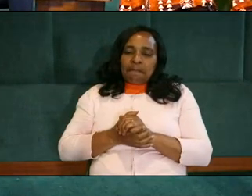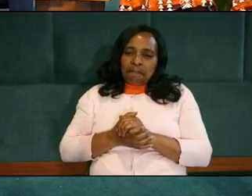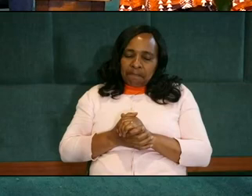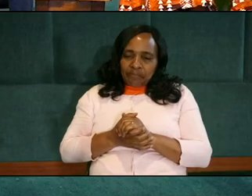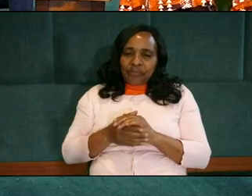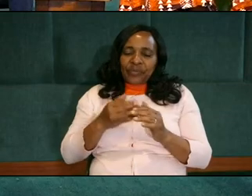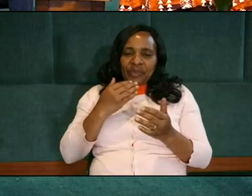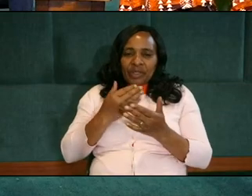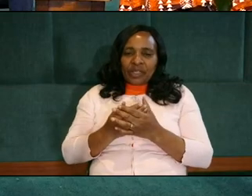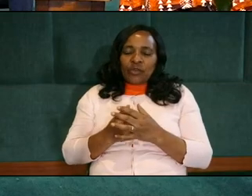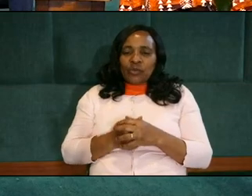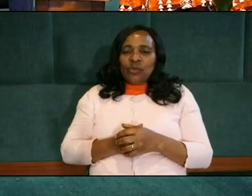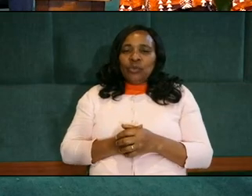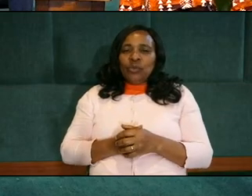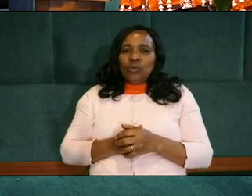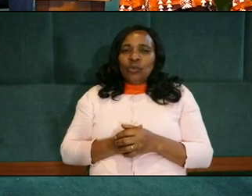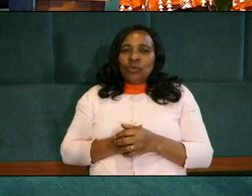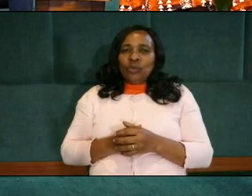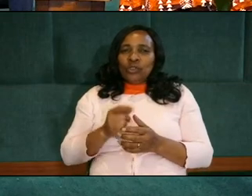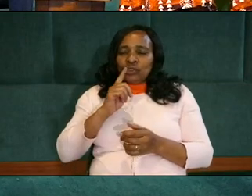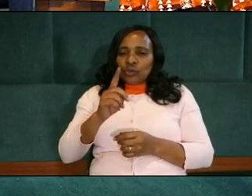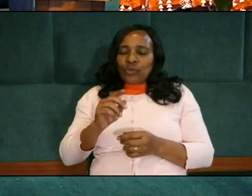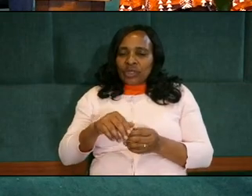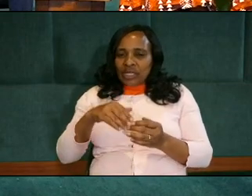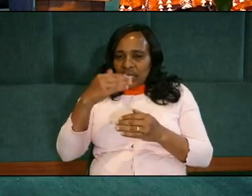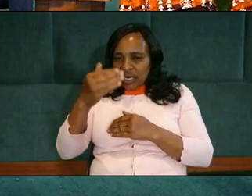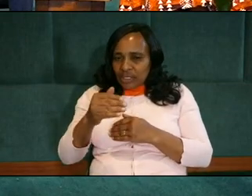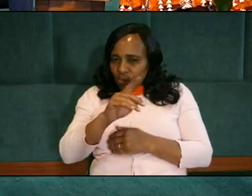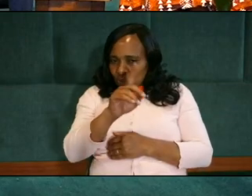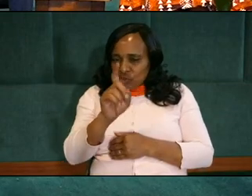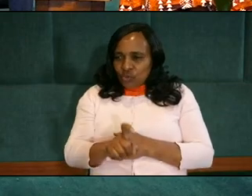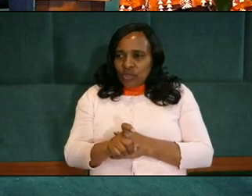Okay. So for the next question,